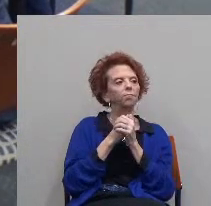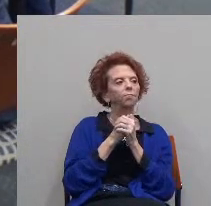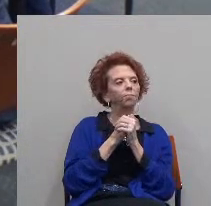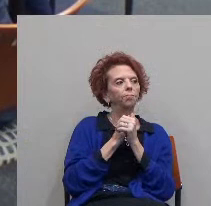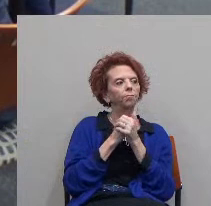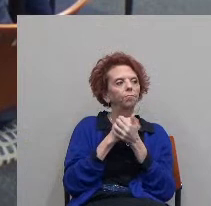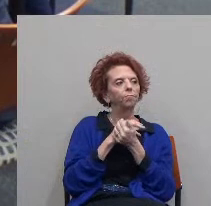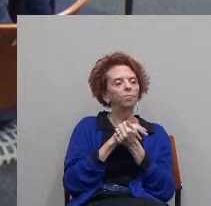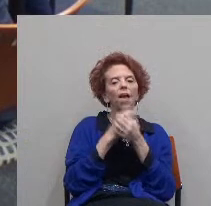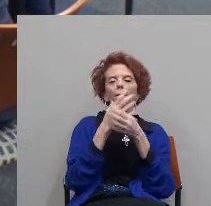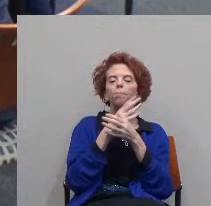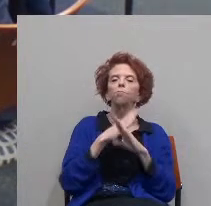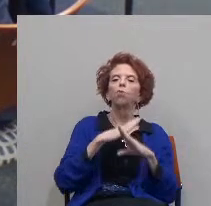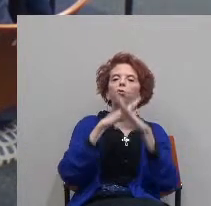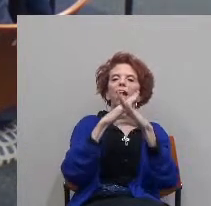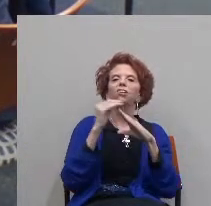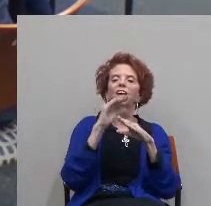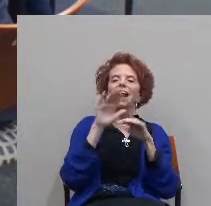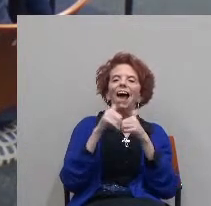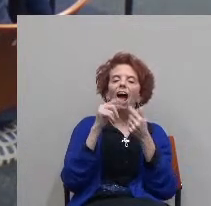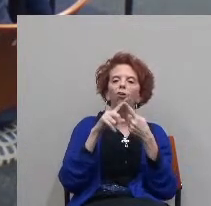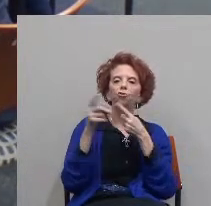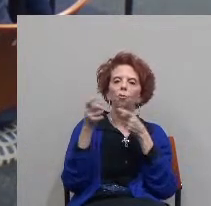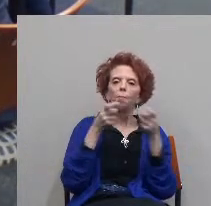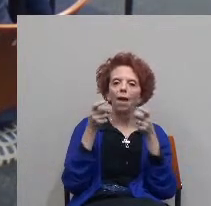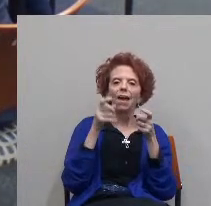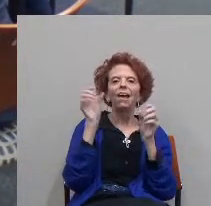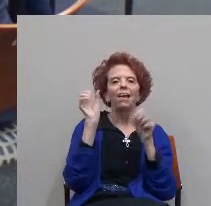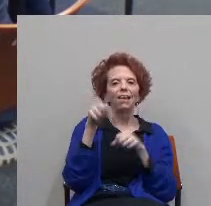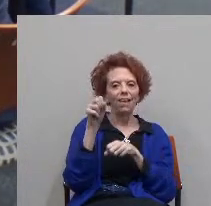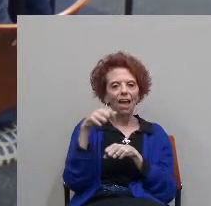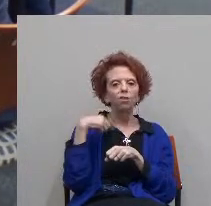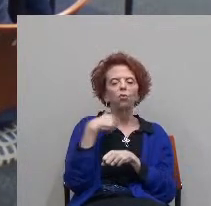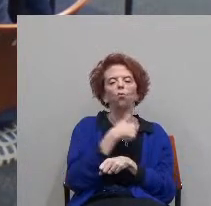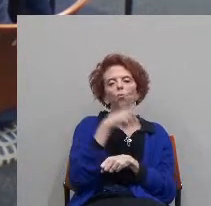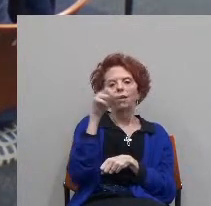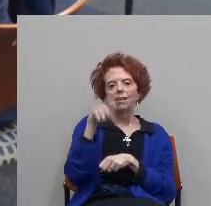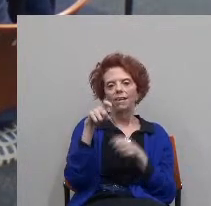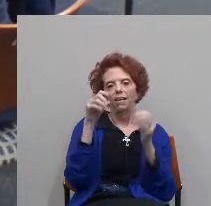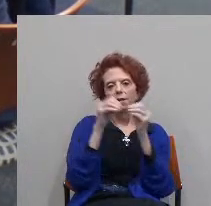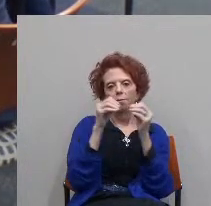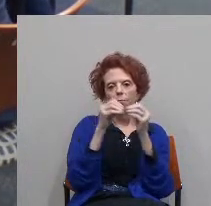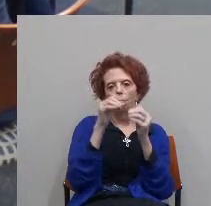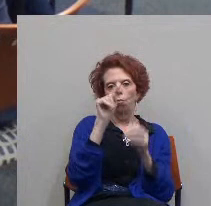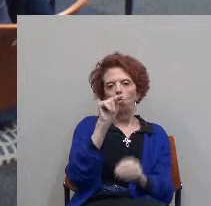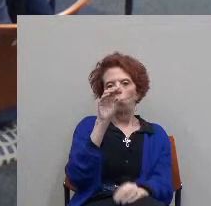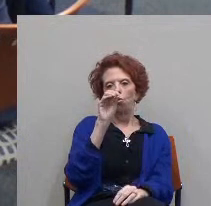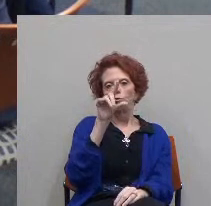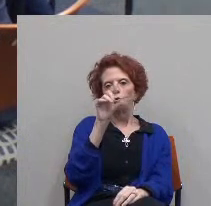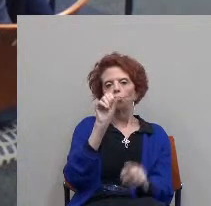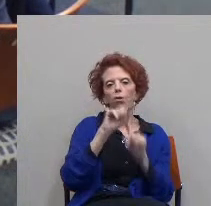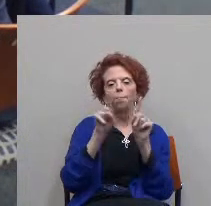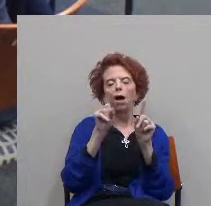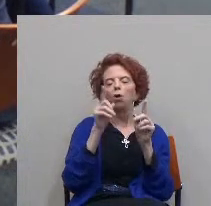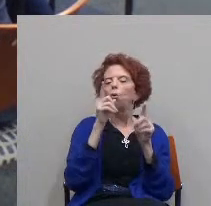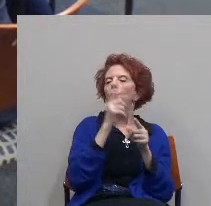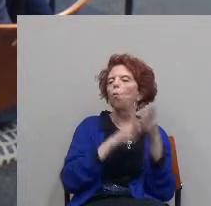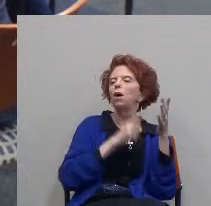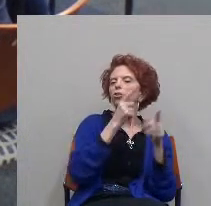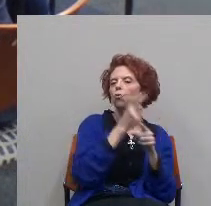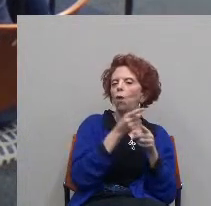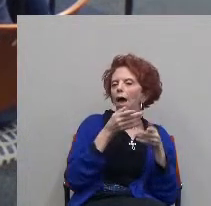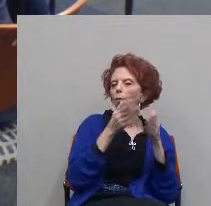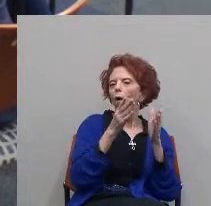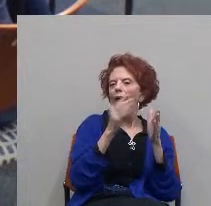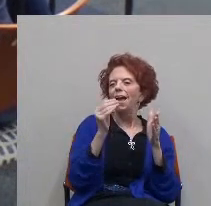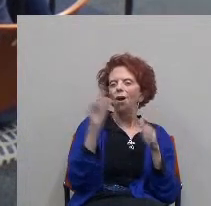safeguards, and how to manage through this. Yes, we need additional tools, but what is the right way? What does that bill